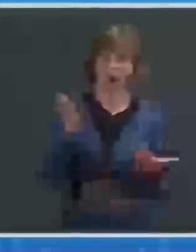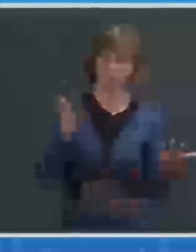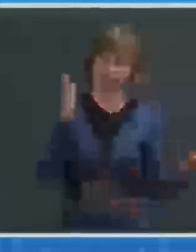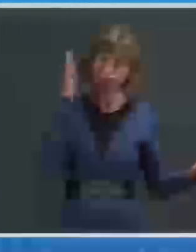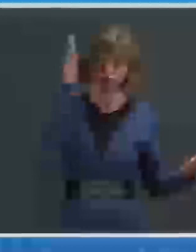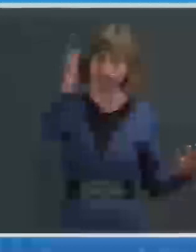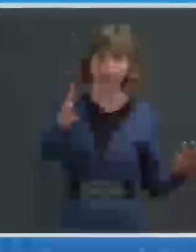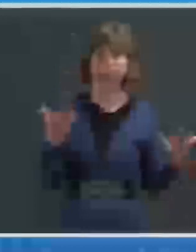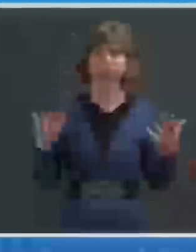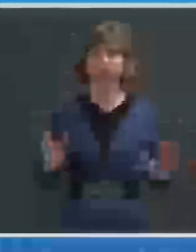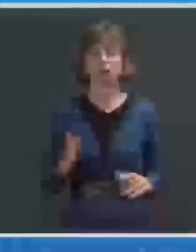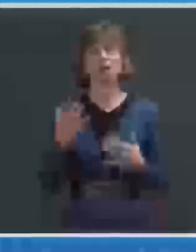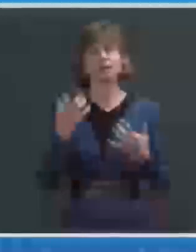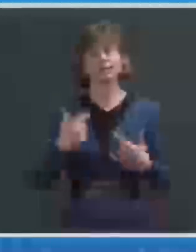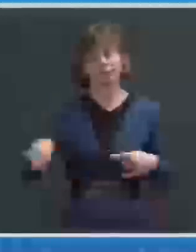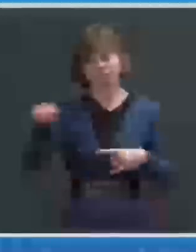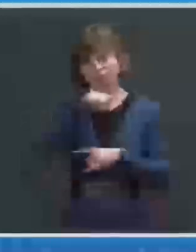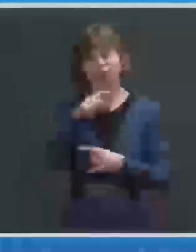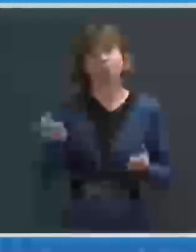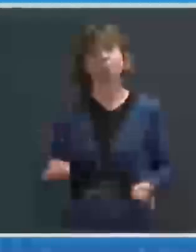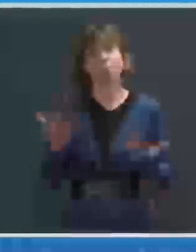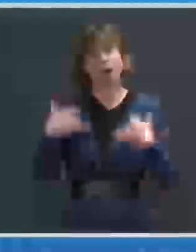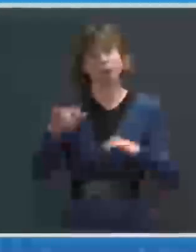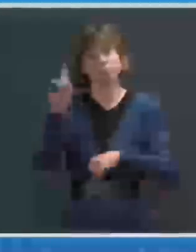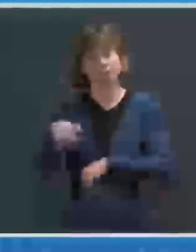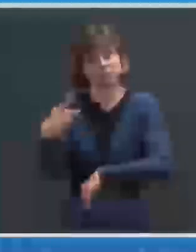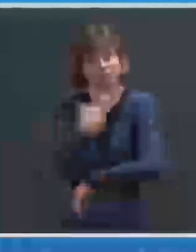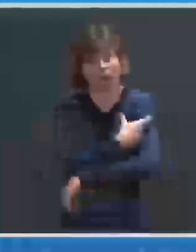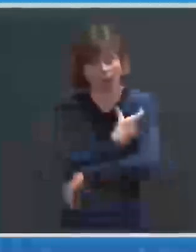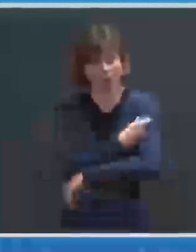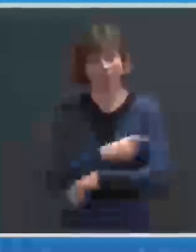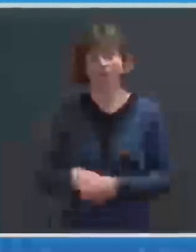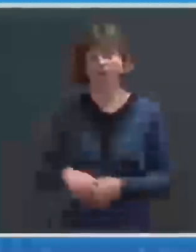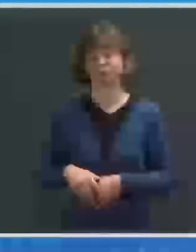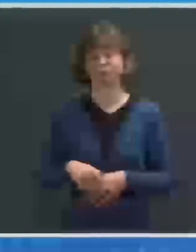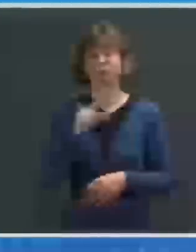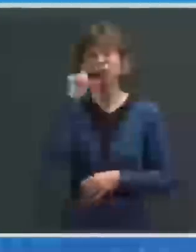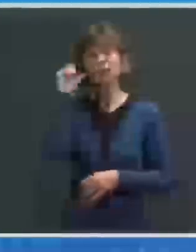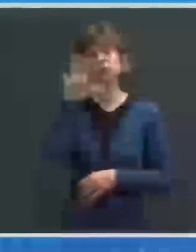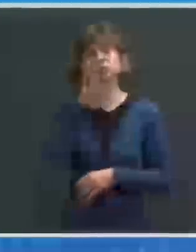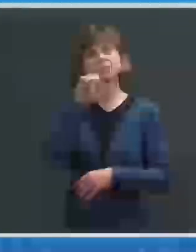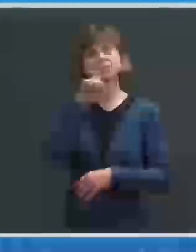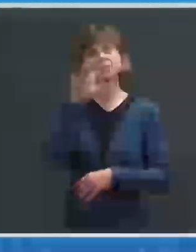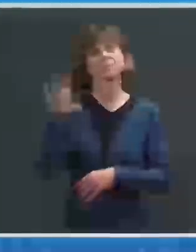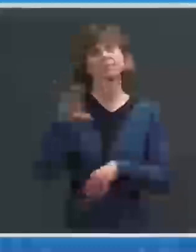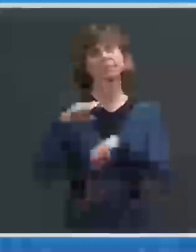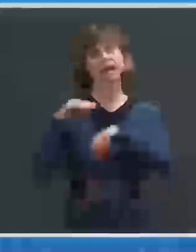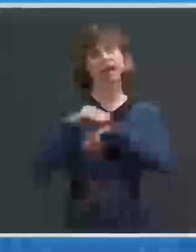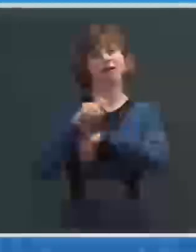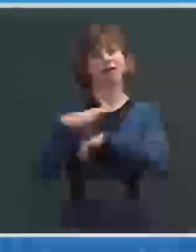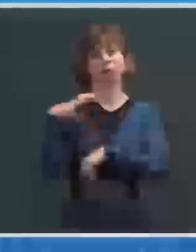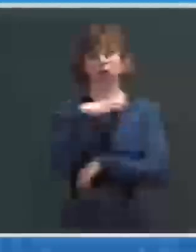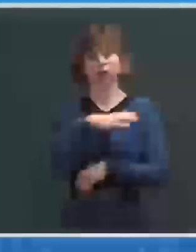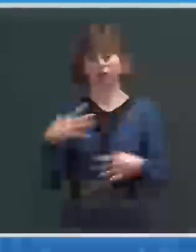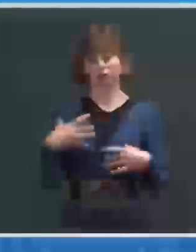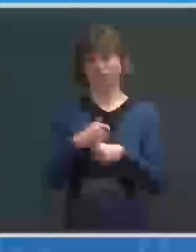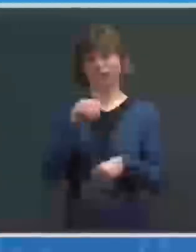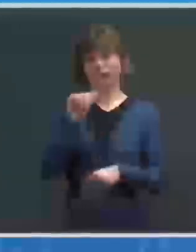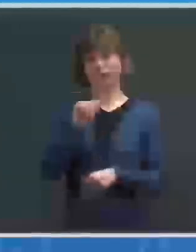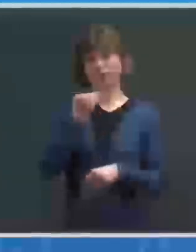many more people. Yesterday, CDC's Advisory Committee on Immunization Practices, or